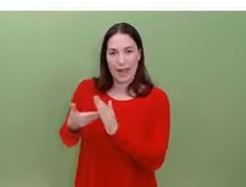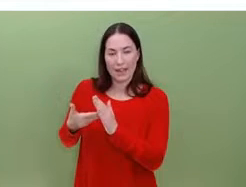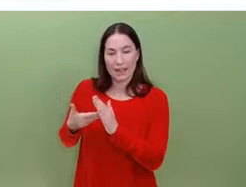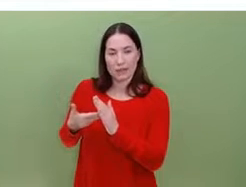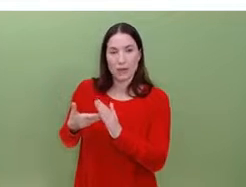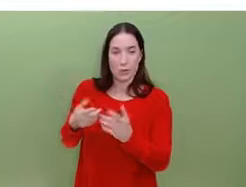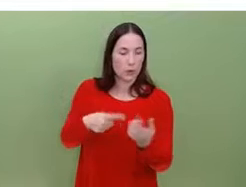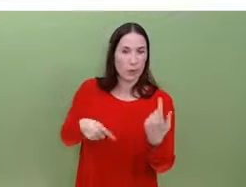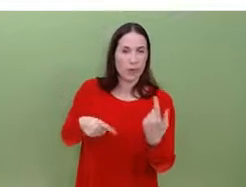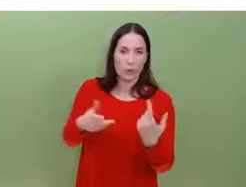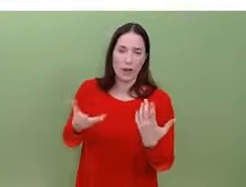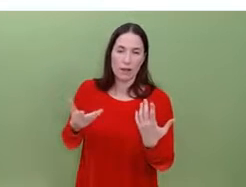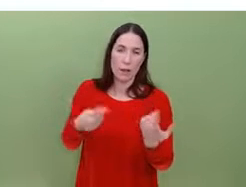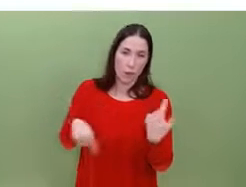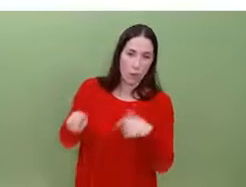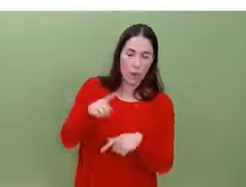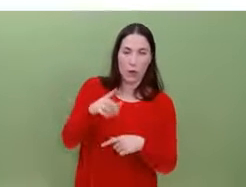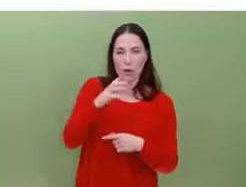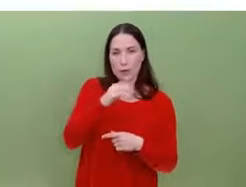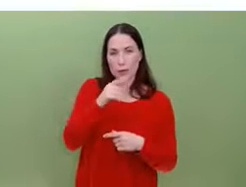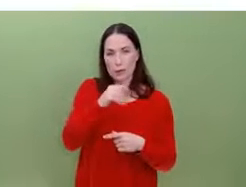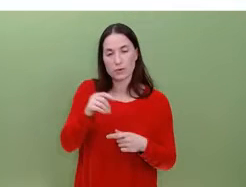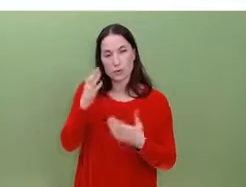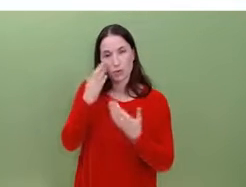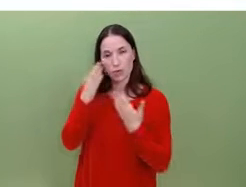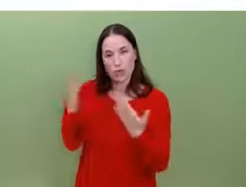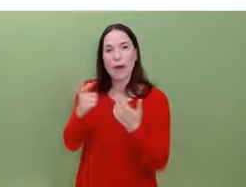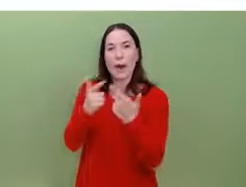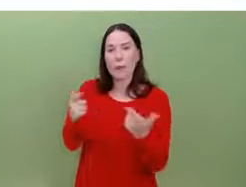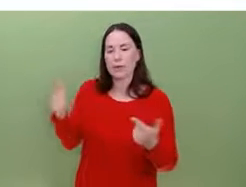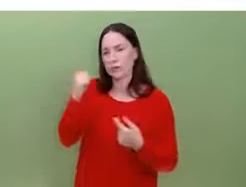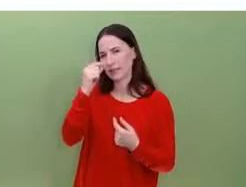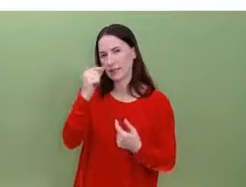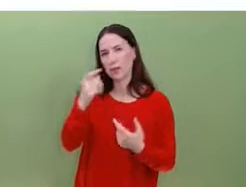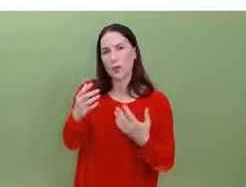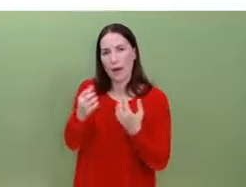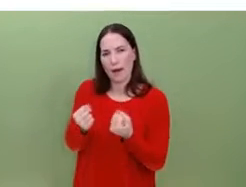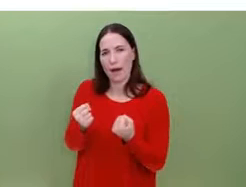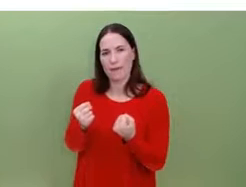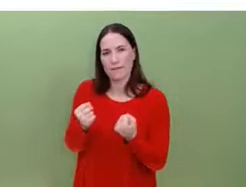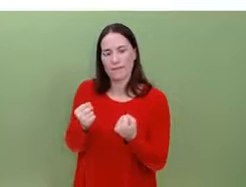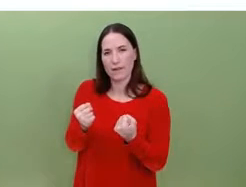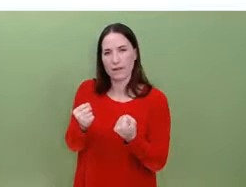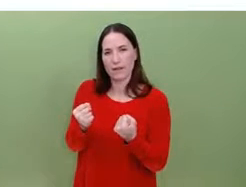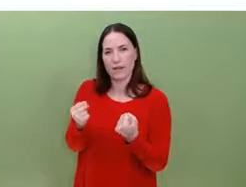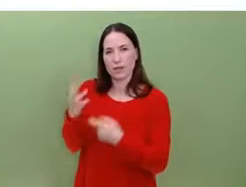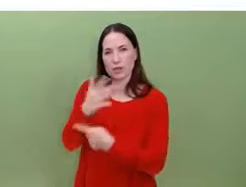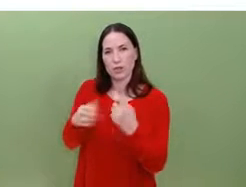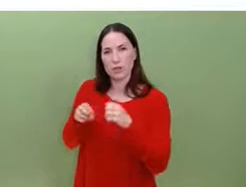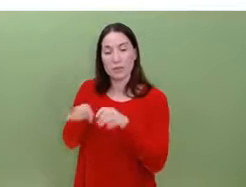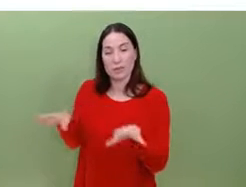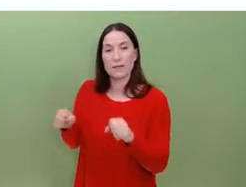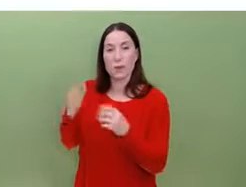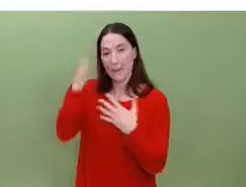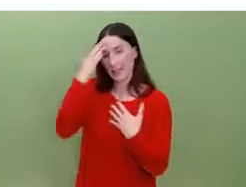all the speakers spoke to shows just how much potential there is in social media for mental health, but